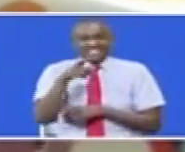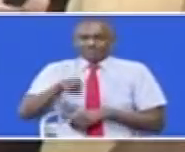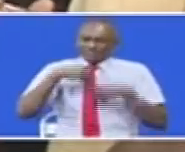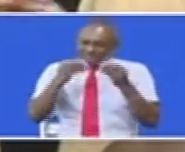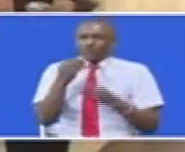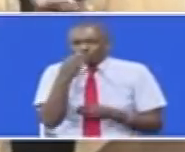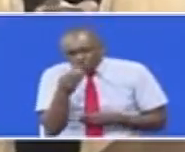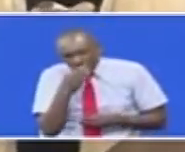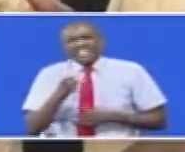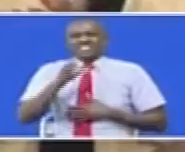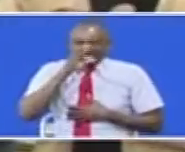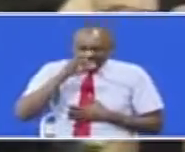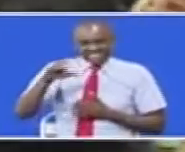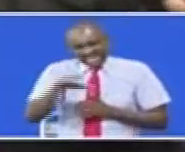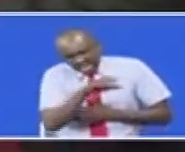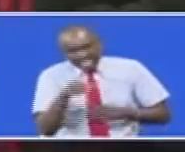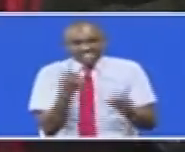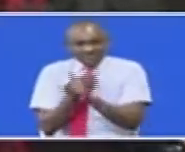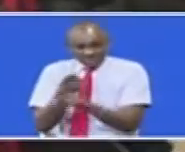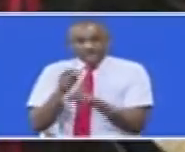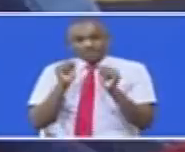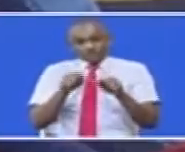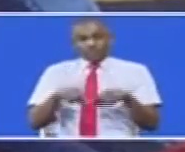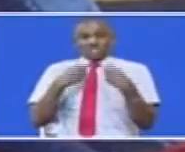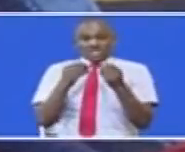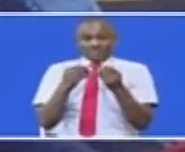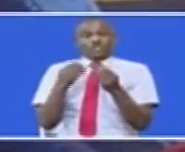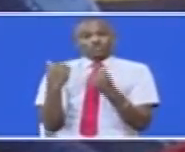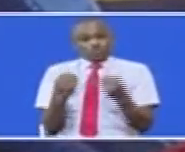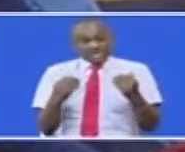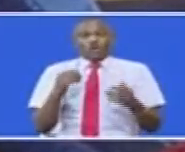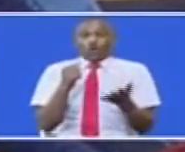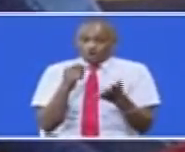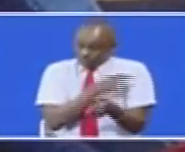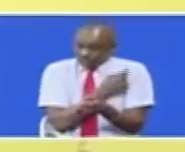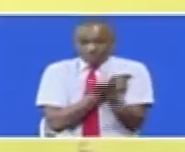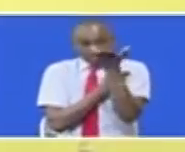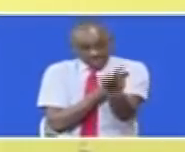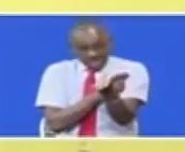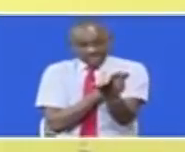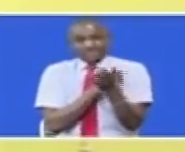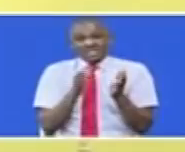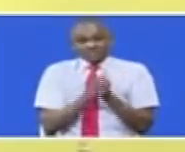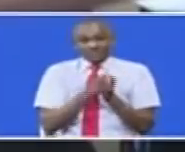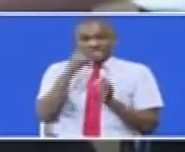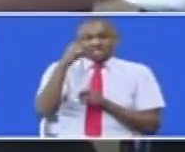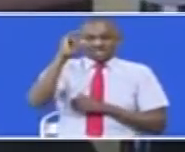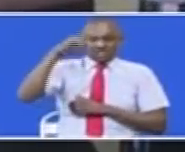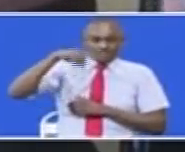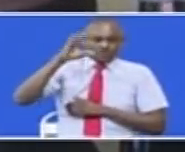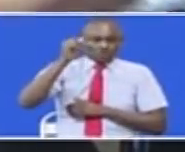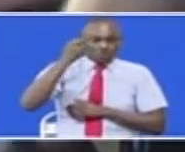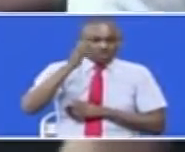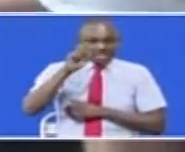foodstuffs, drinks, and toys to the sick at the Shoe for Africa Children's Hospital in MTRH. Eliud Kipchoge and Abel Kirui said it